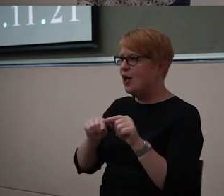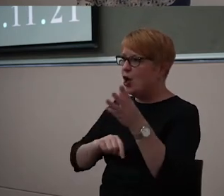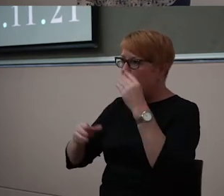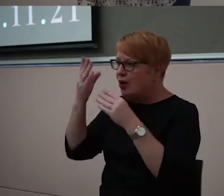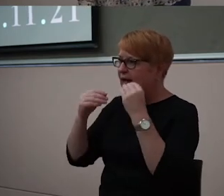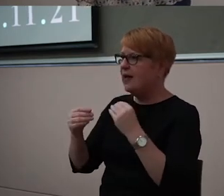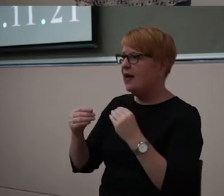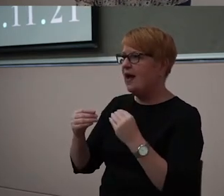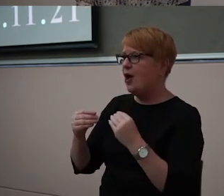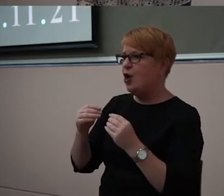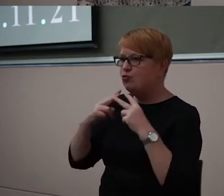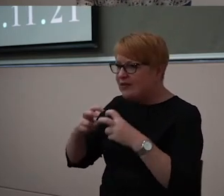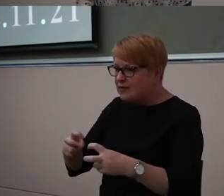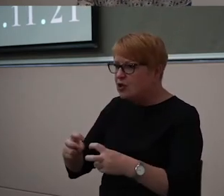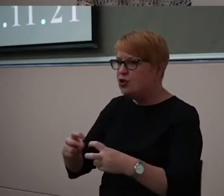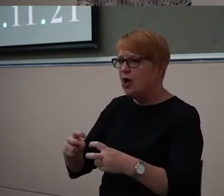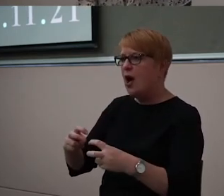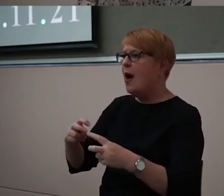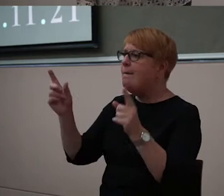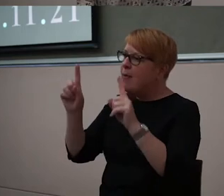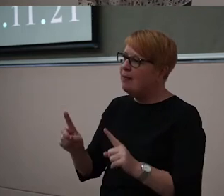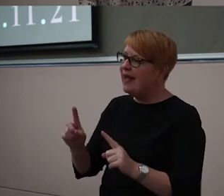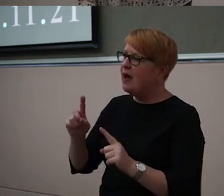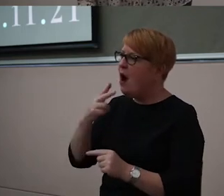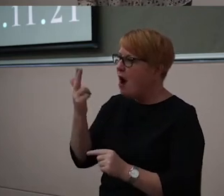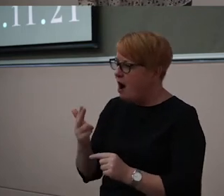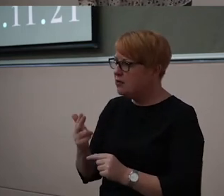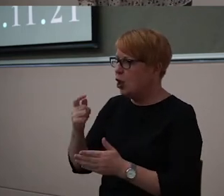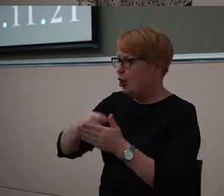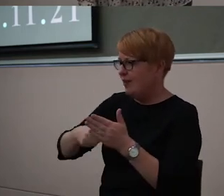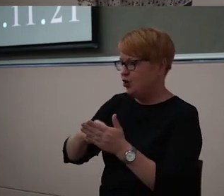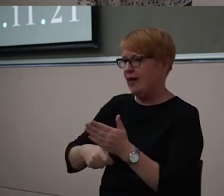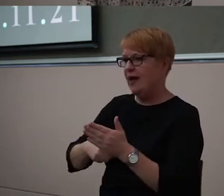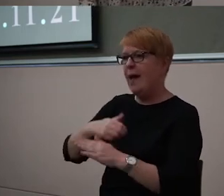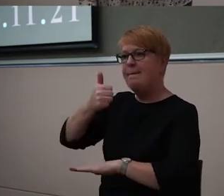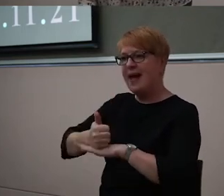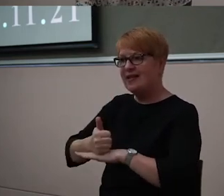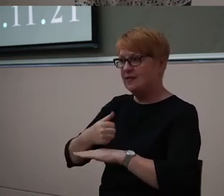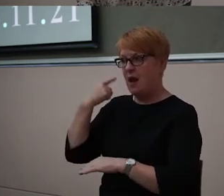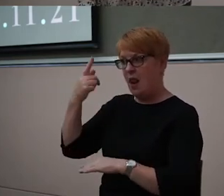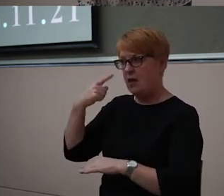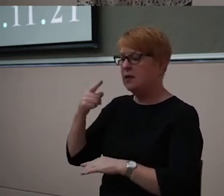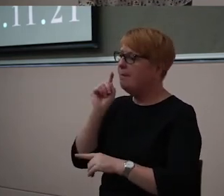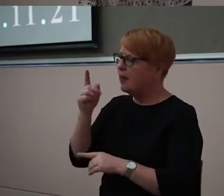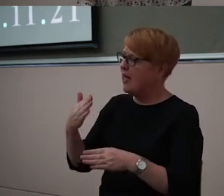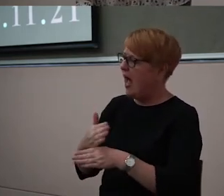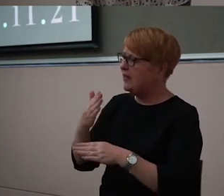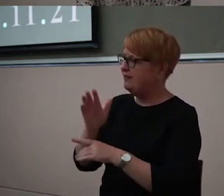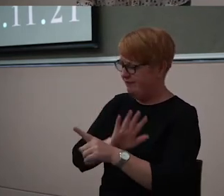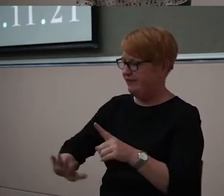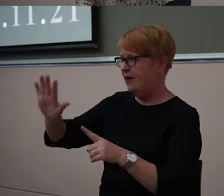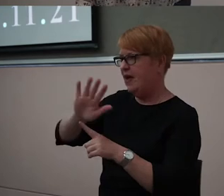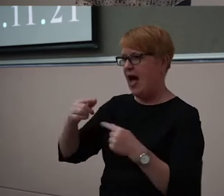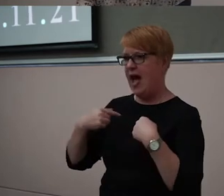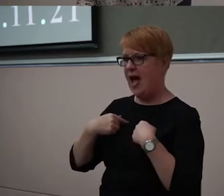UP Projects, which is a public art commissioning organisation based in London but active nationally. I'm a white woman